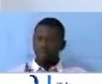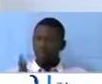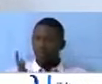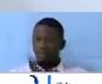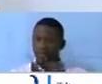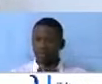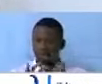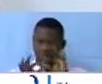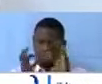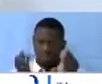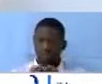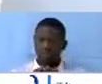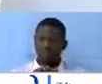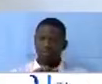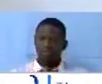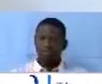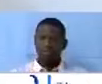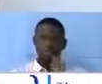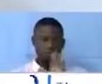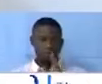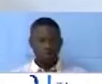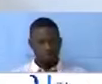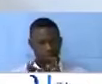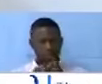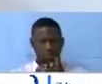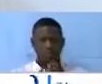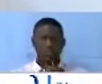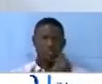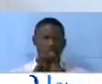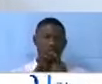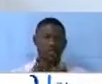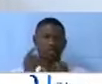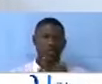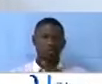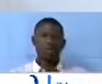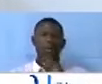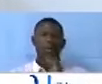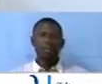Like, let me tell you one thing about Mr. Esafal.